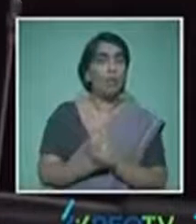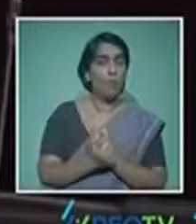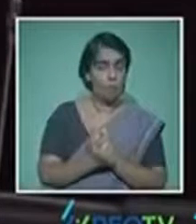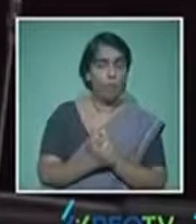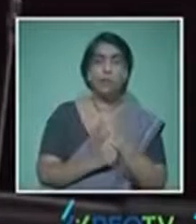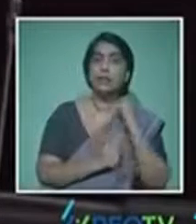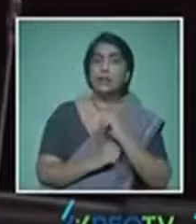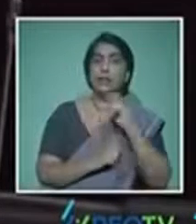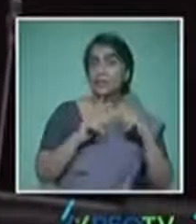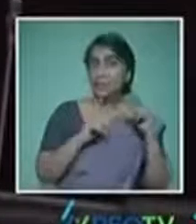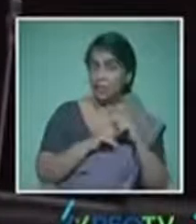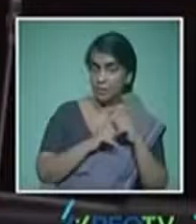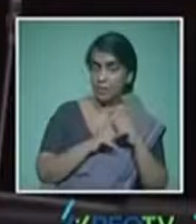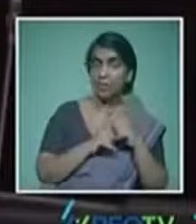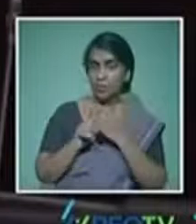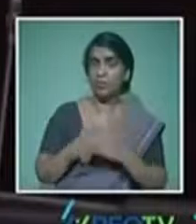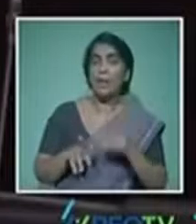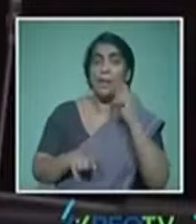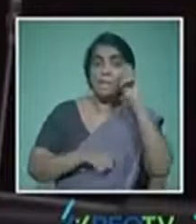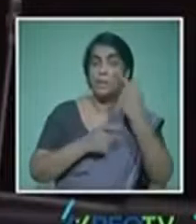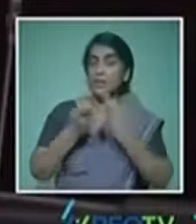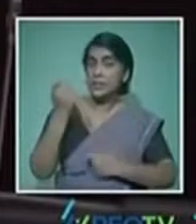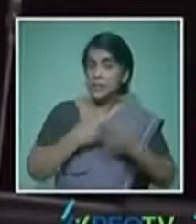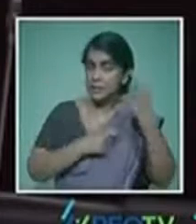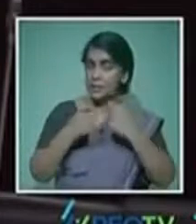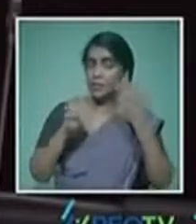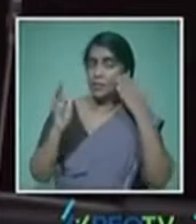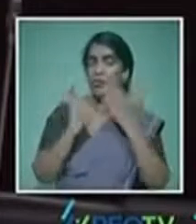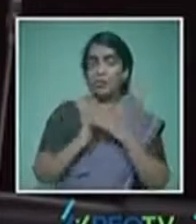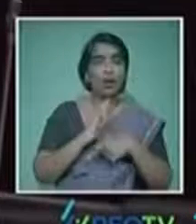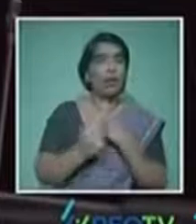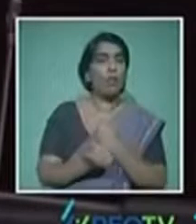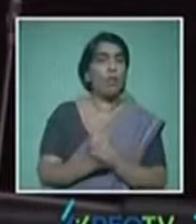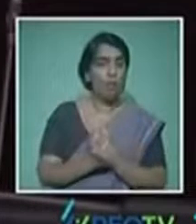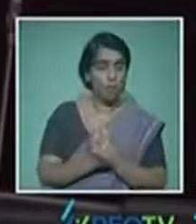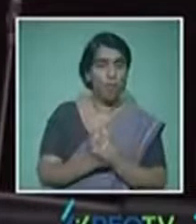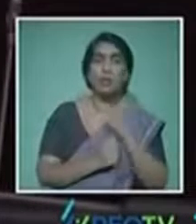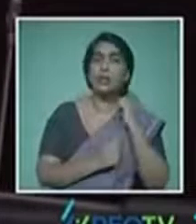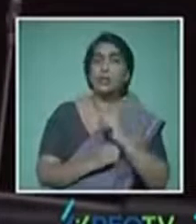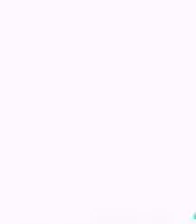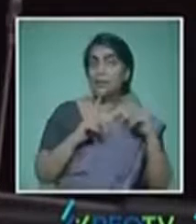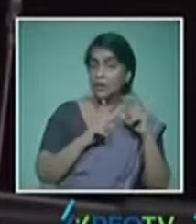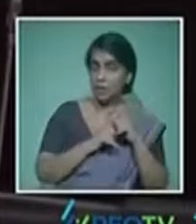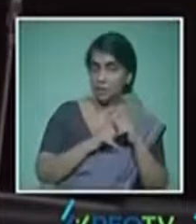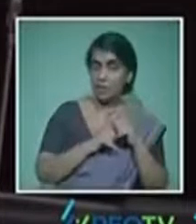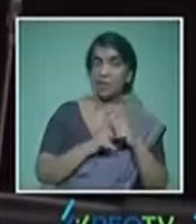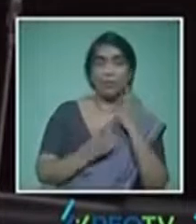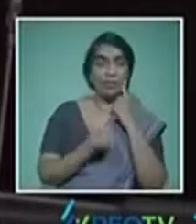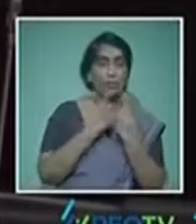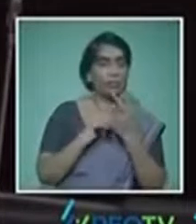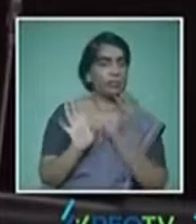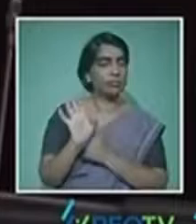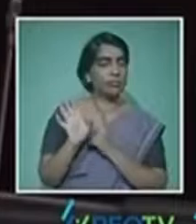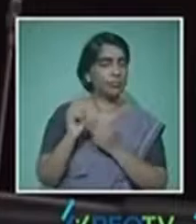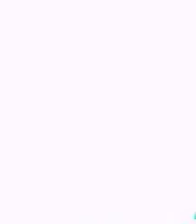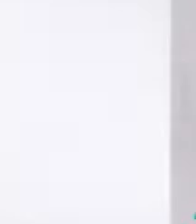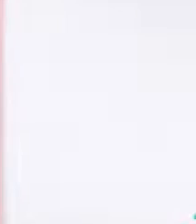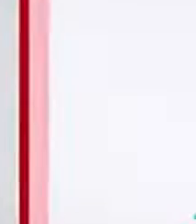women has been interdicted and will be brought back to the country, where he will be arrested on arrival and will be investigated.